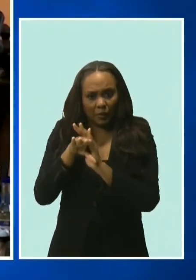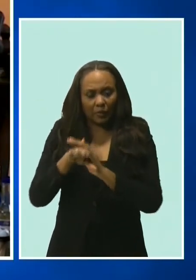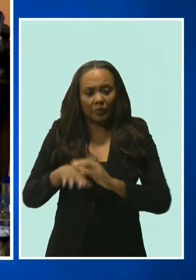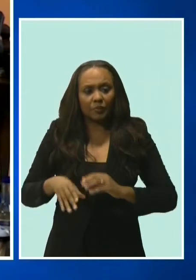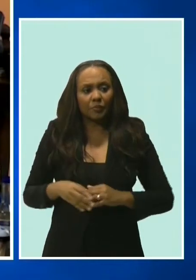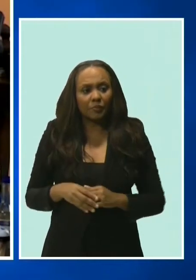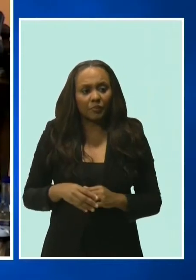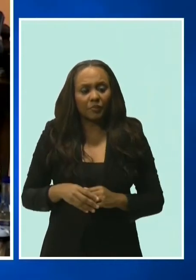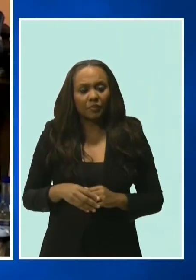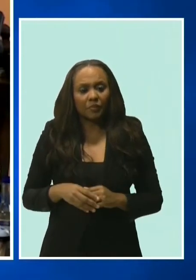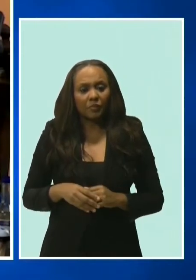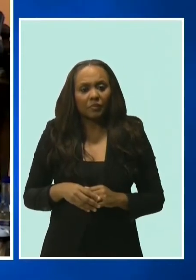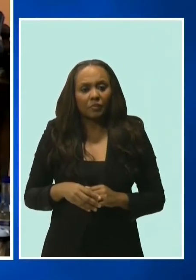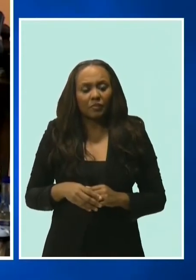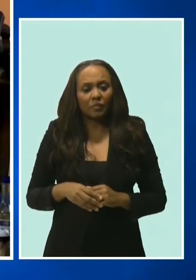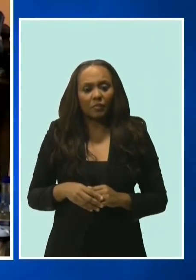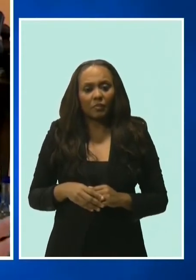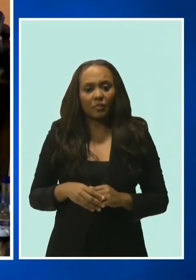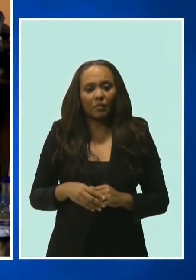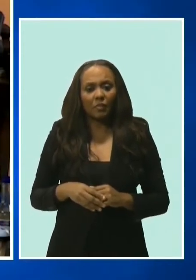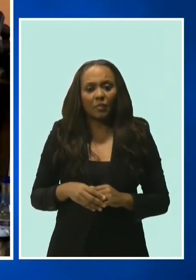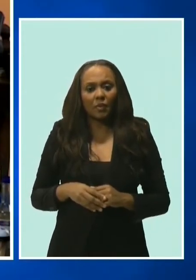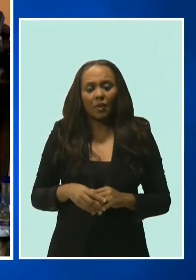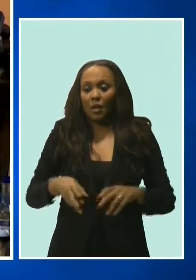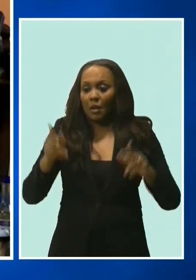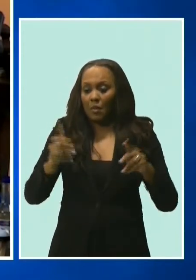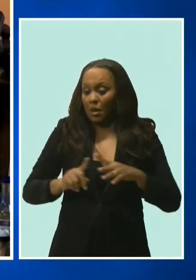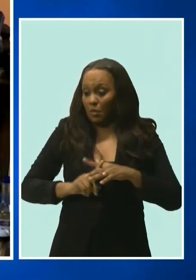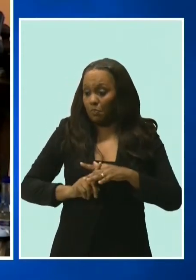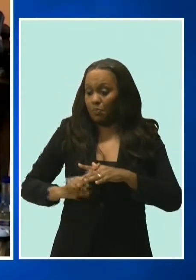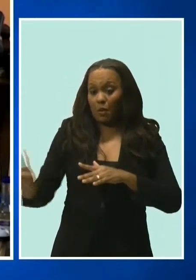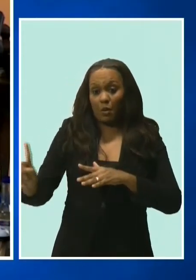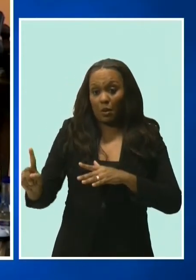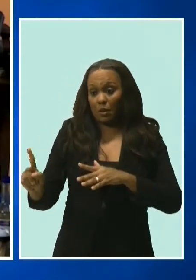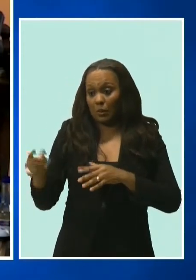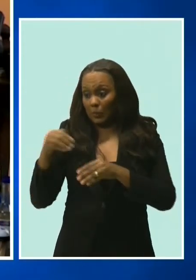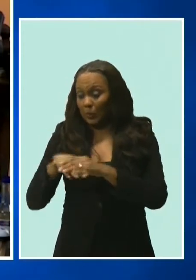Loans to the agricultural sector total some 350, valued at